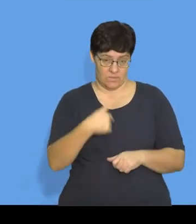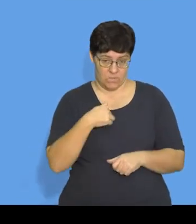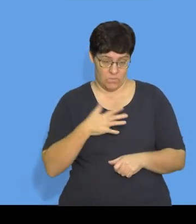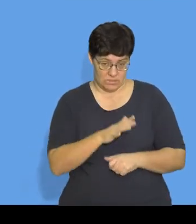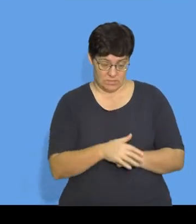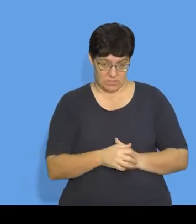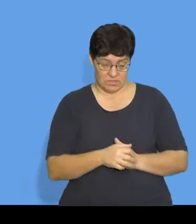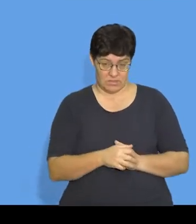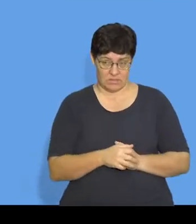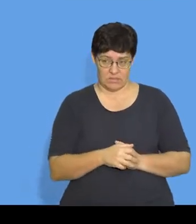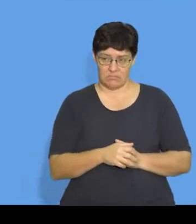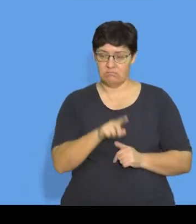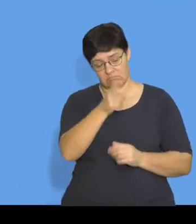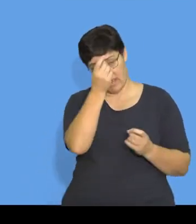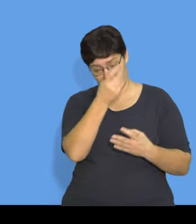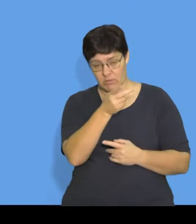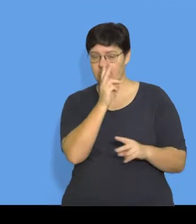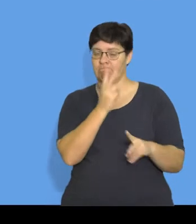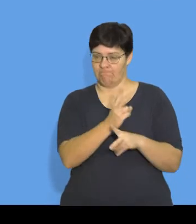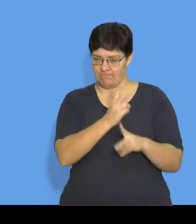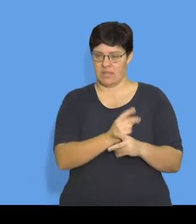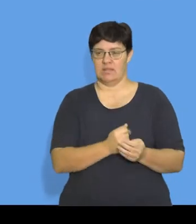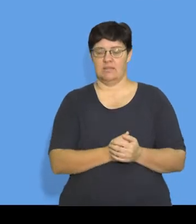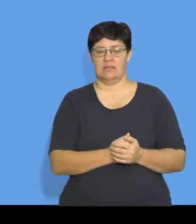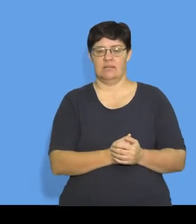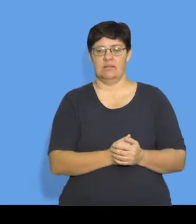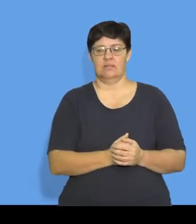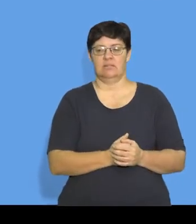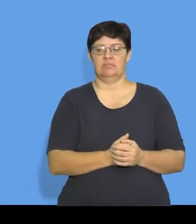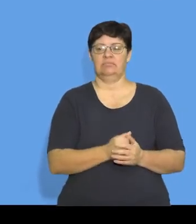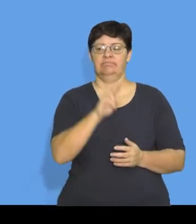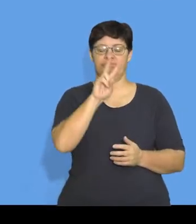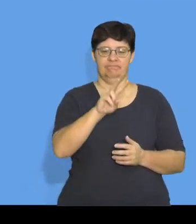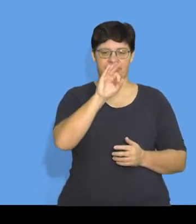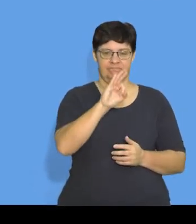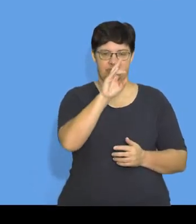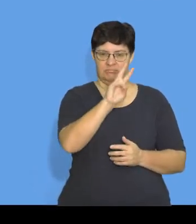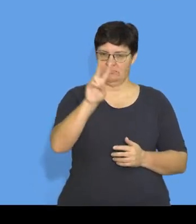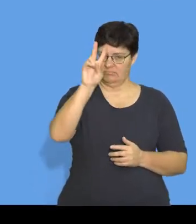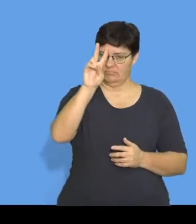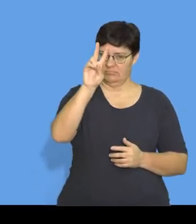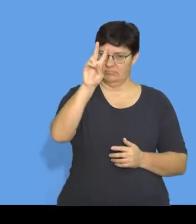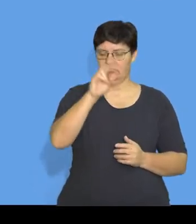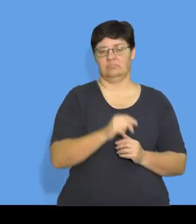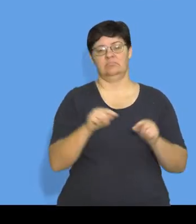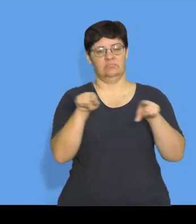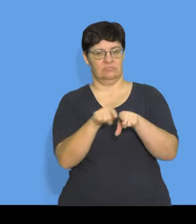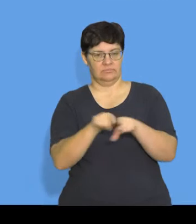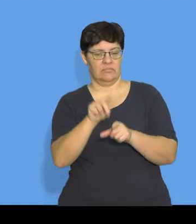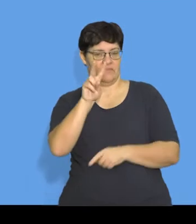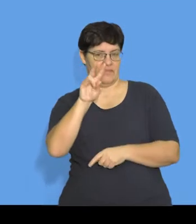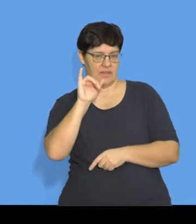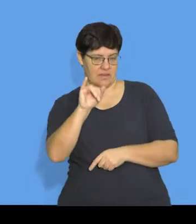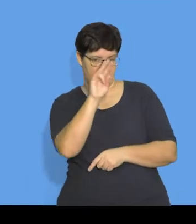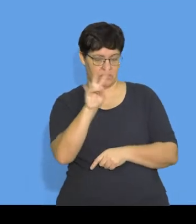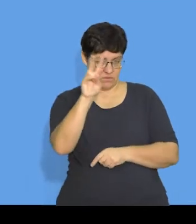So, looking at the information, again, I'm going to go Vf squared equals Vi